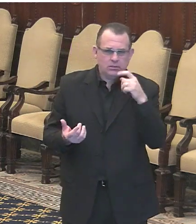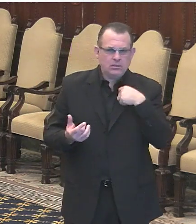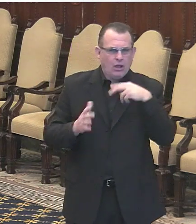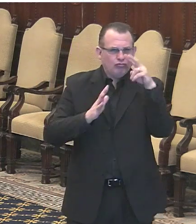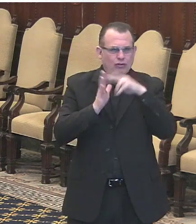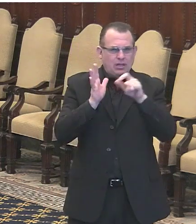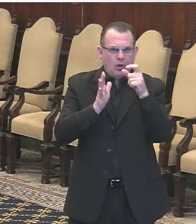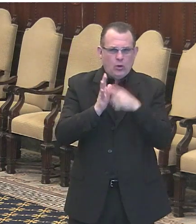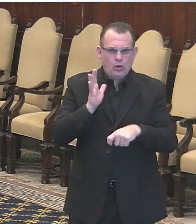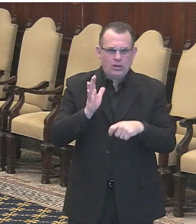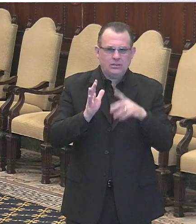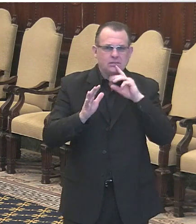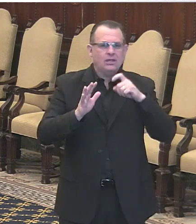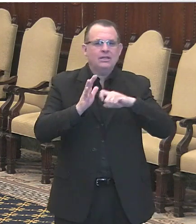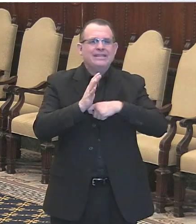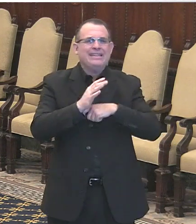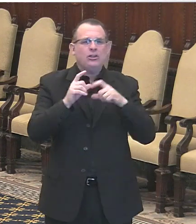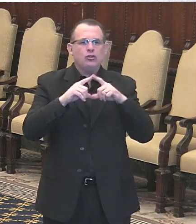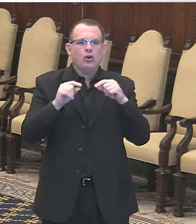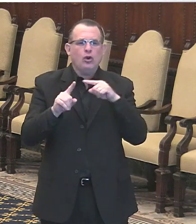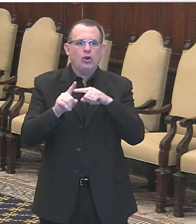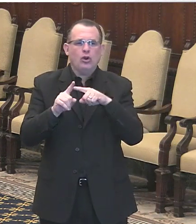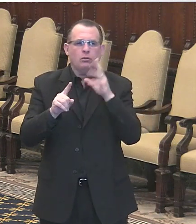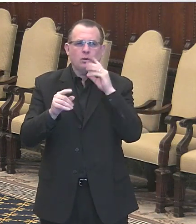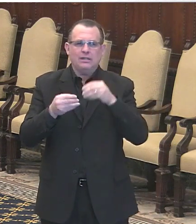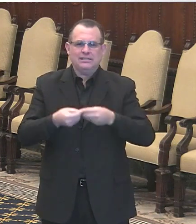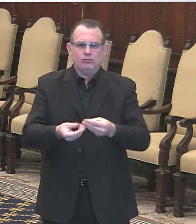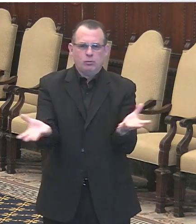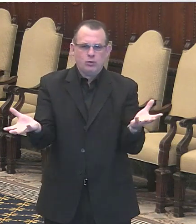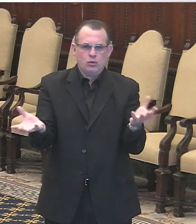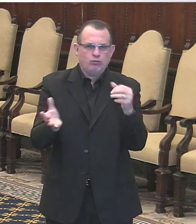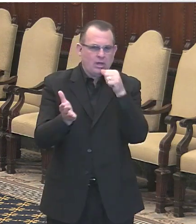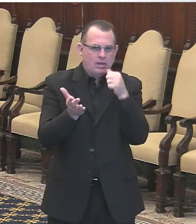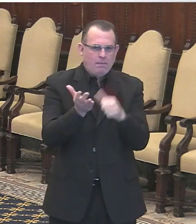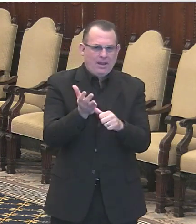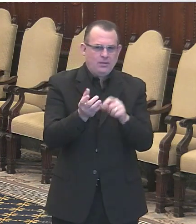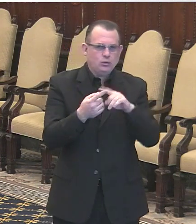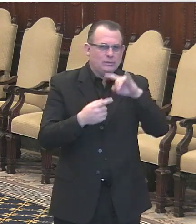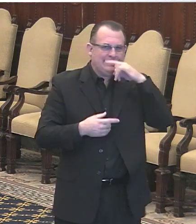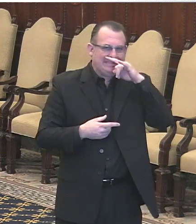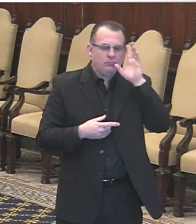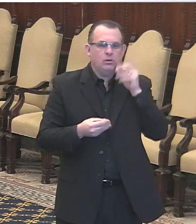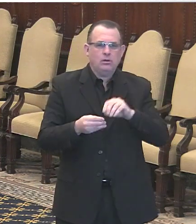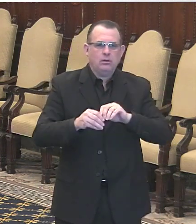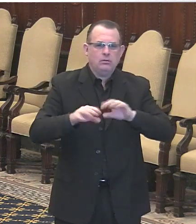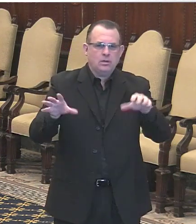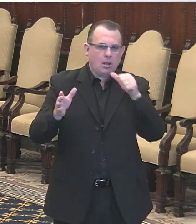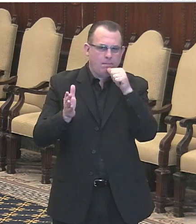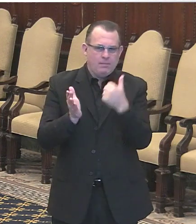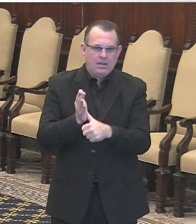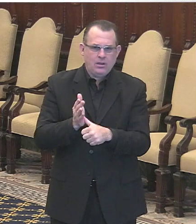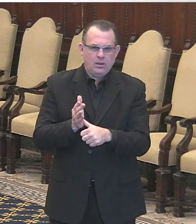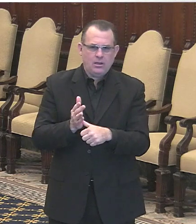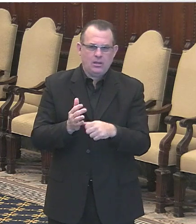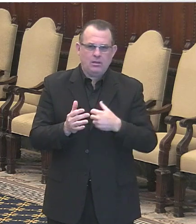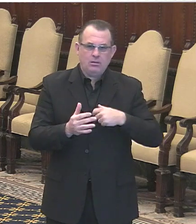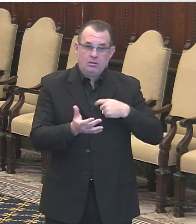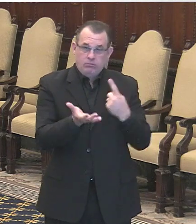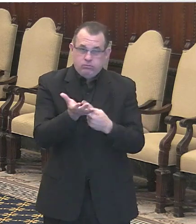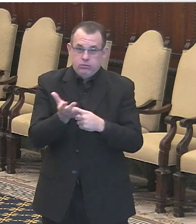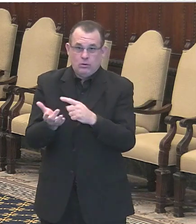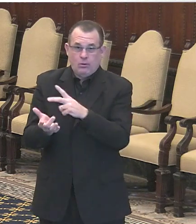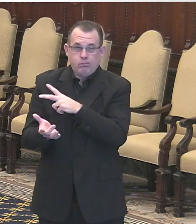will be distributed by mail to kids. We're working with and talking to our Parks and Recreation